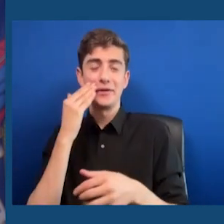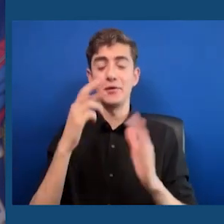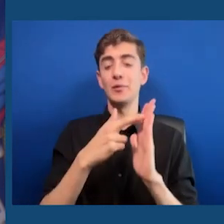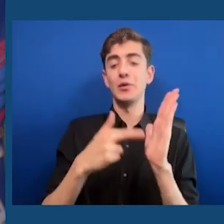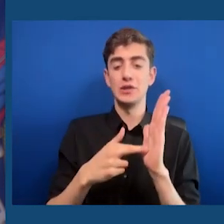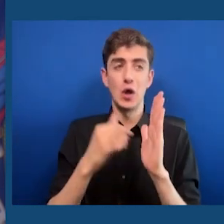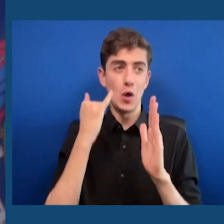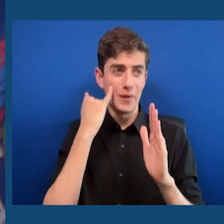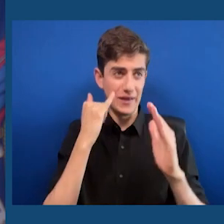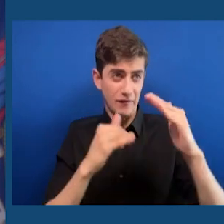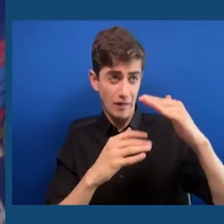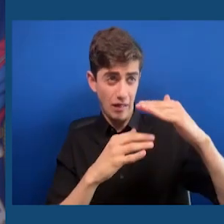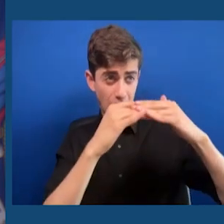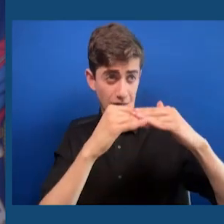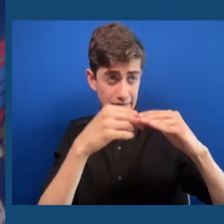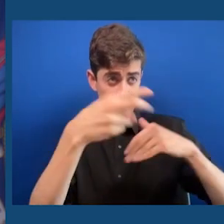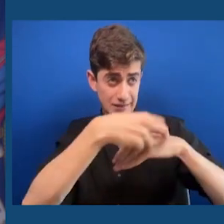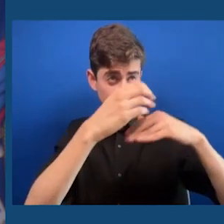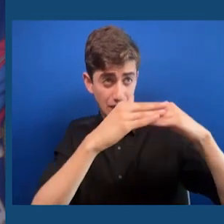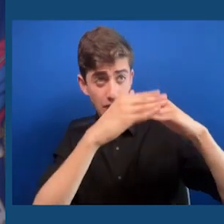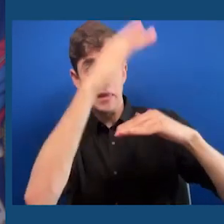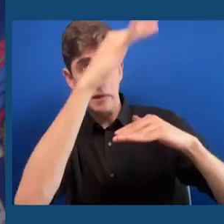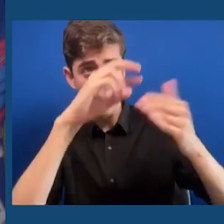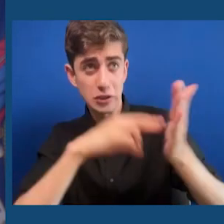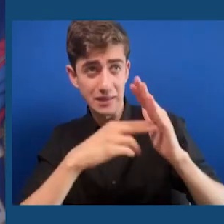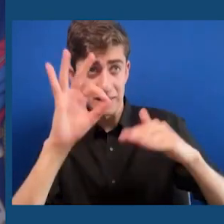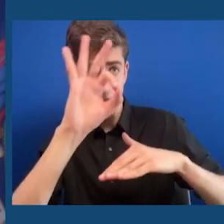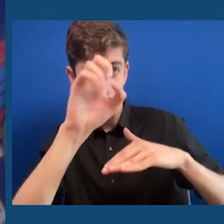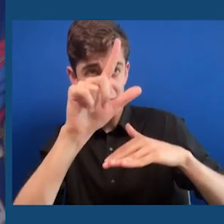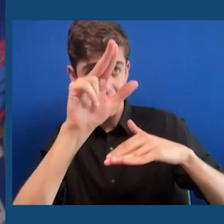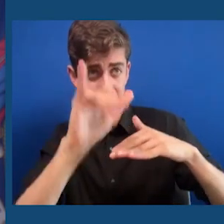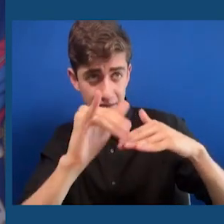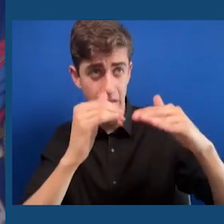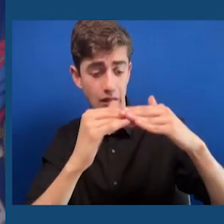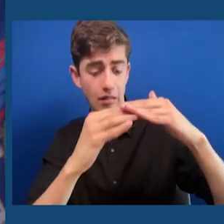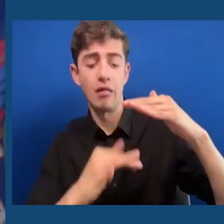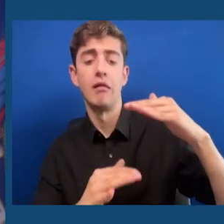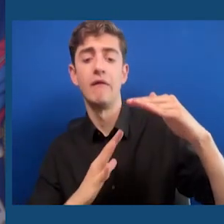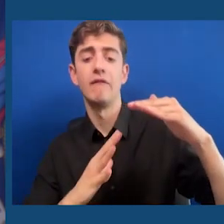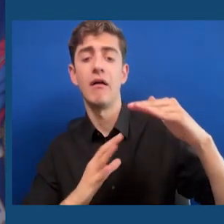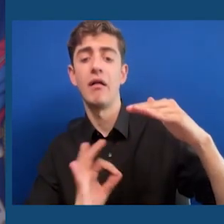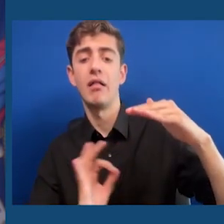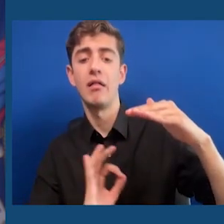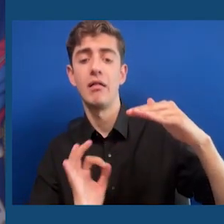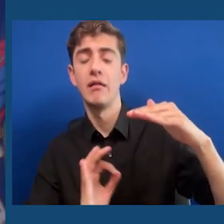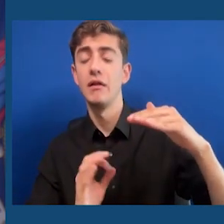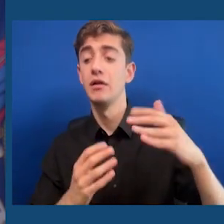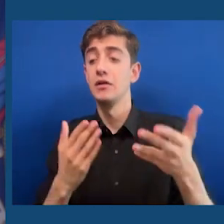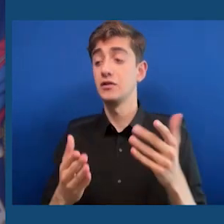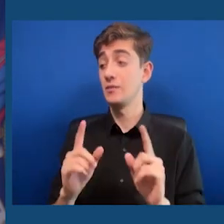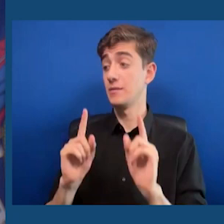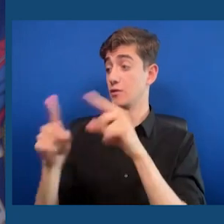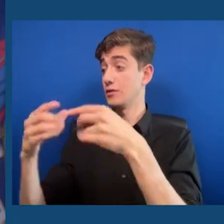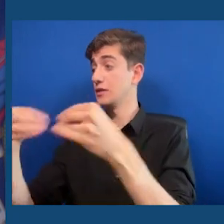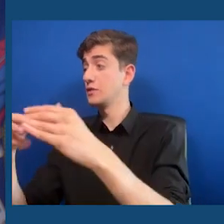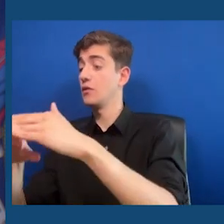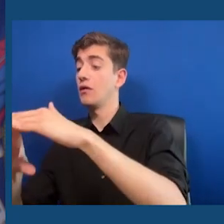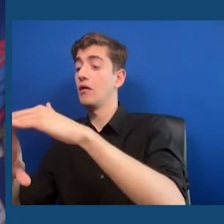They'd always just stay below the threshold. Steal from this store and take a stolen car, maybe someone drives into another one.